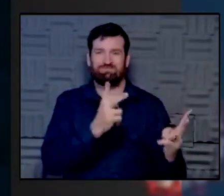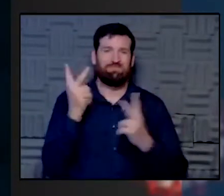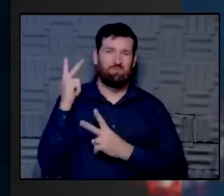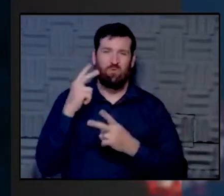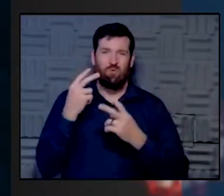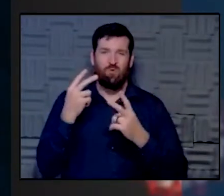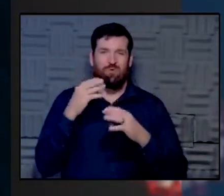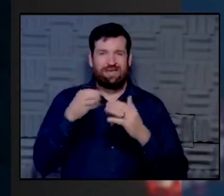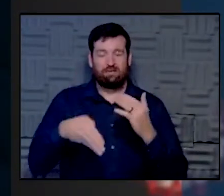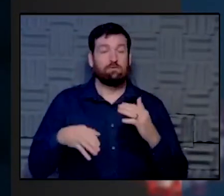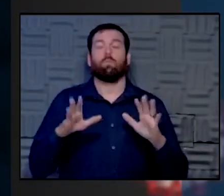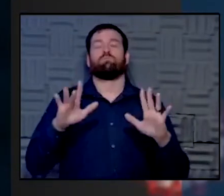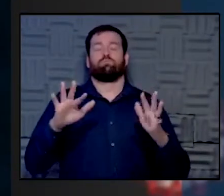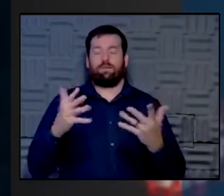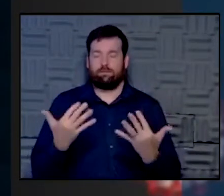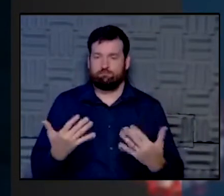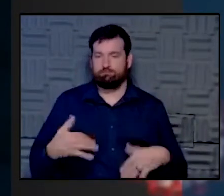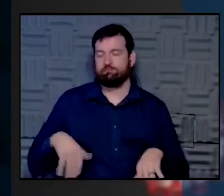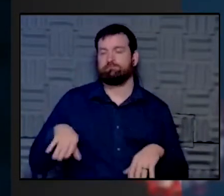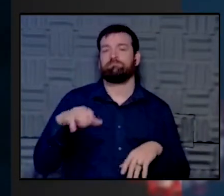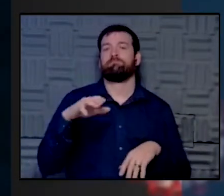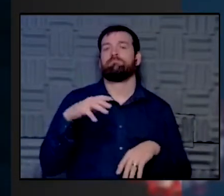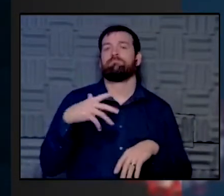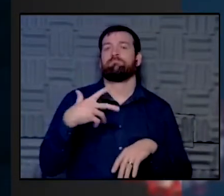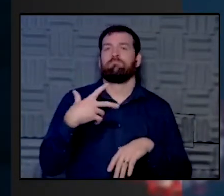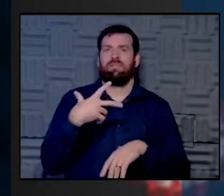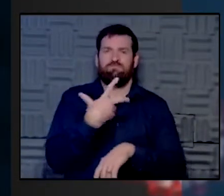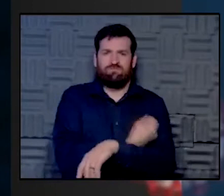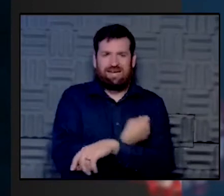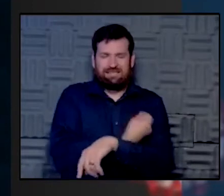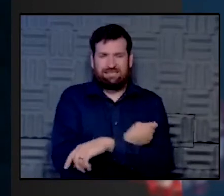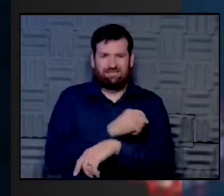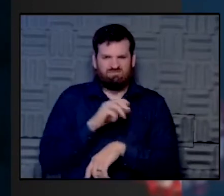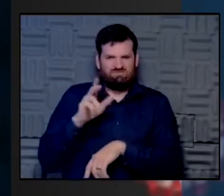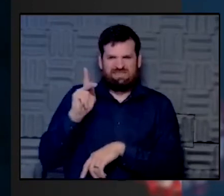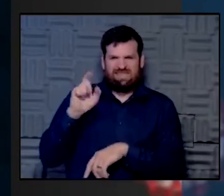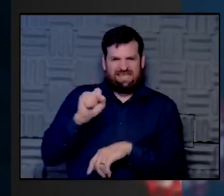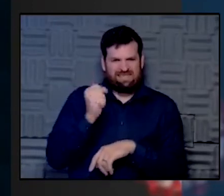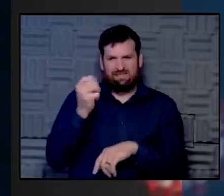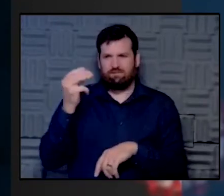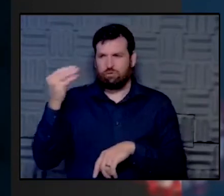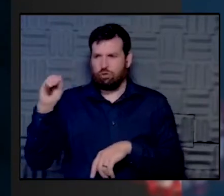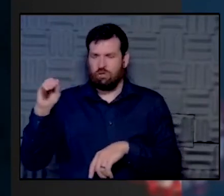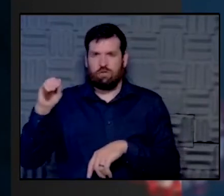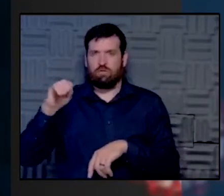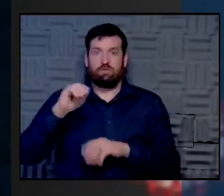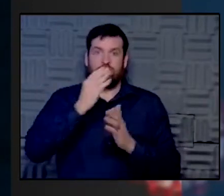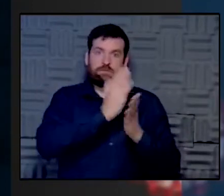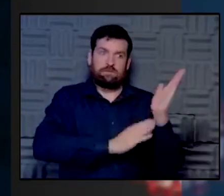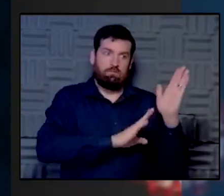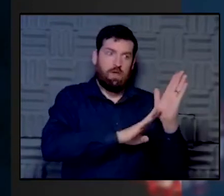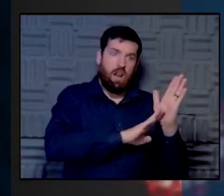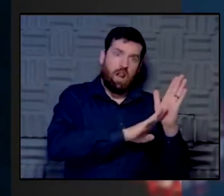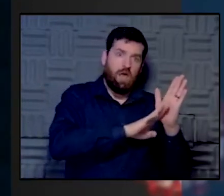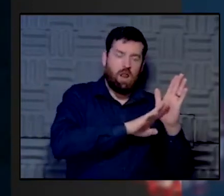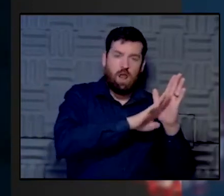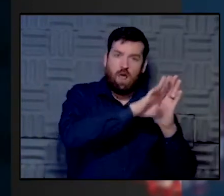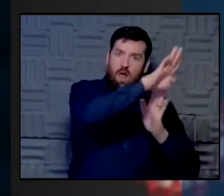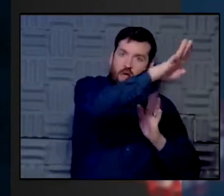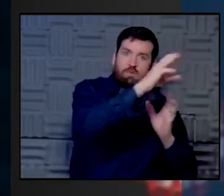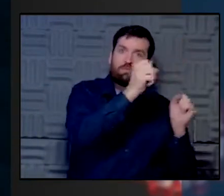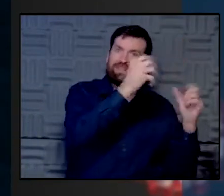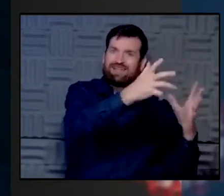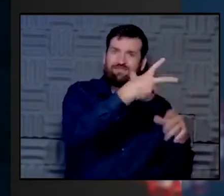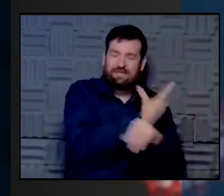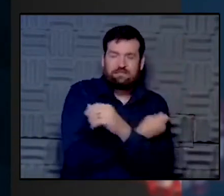If fully with vaccination rates varying widely across Kansas and Missouri, are we just treading water with the